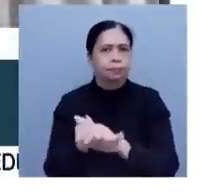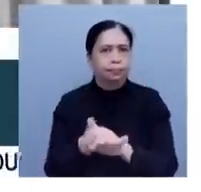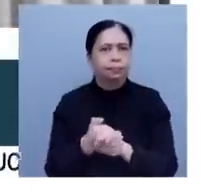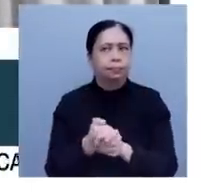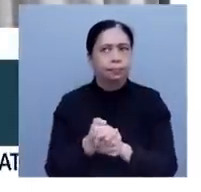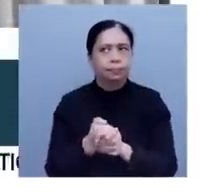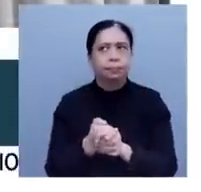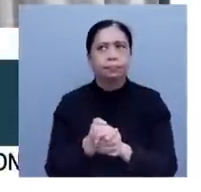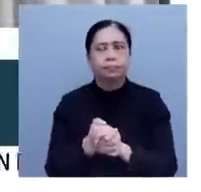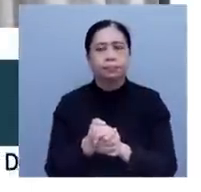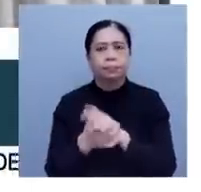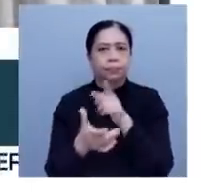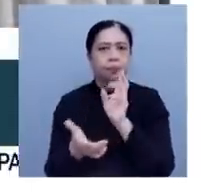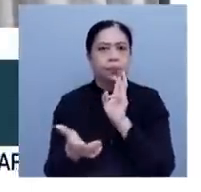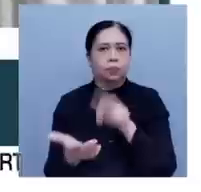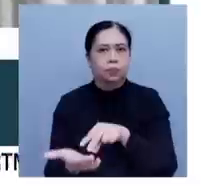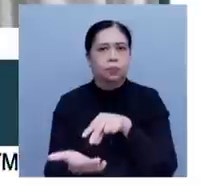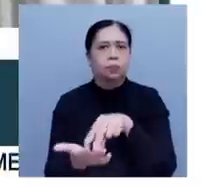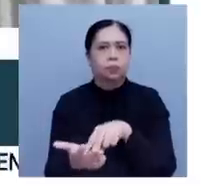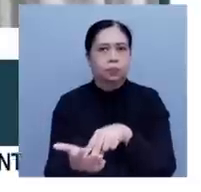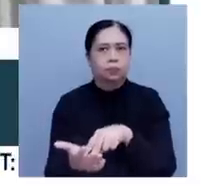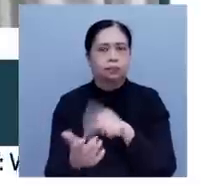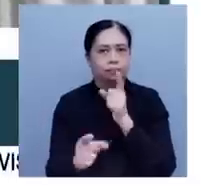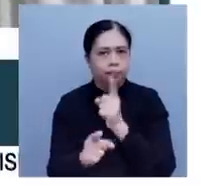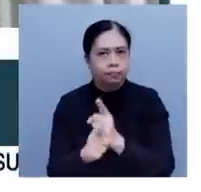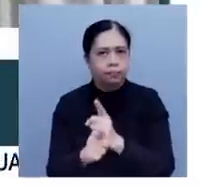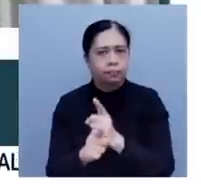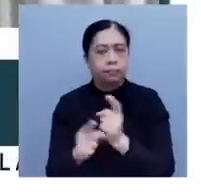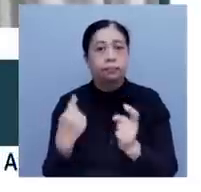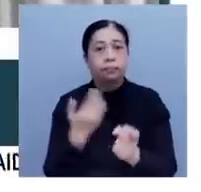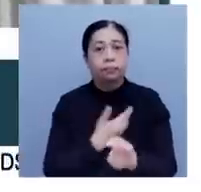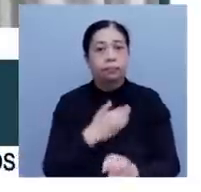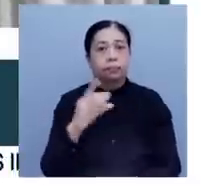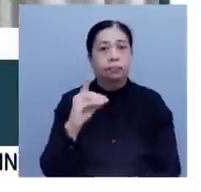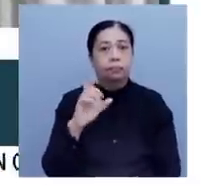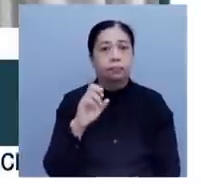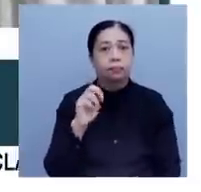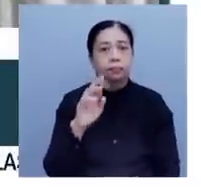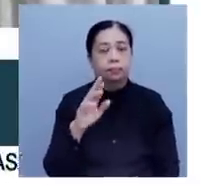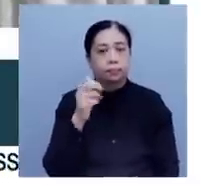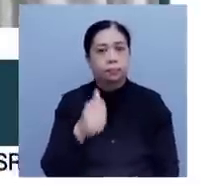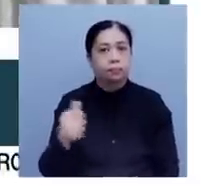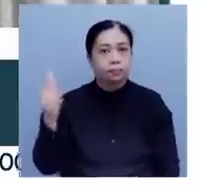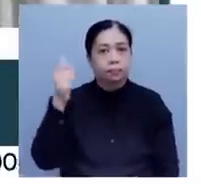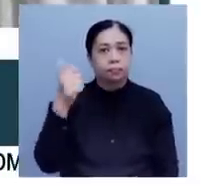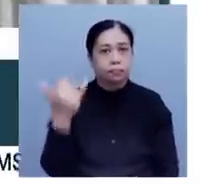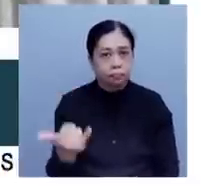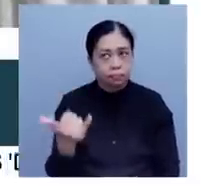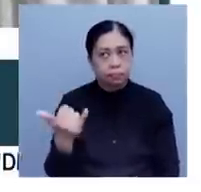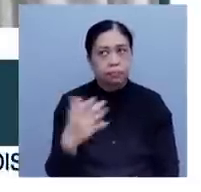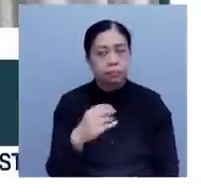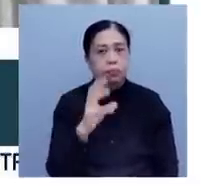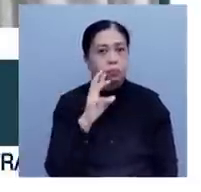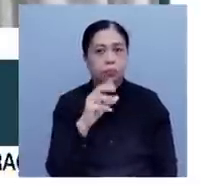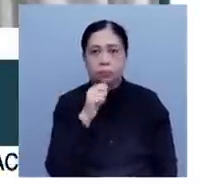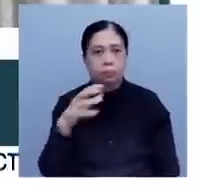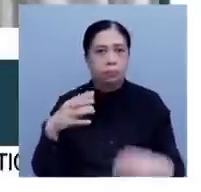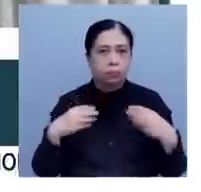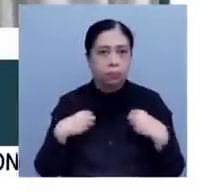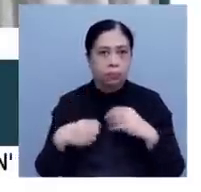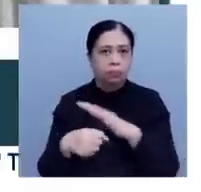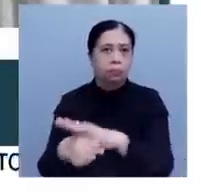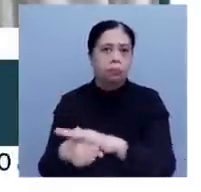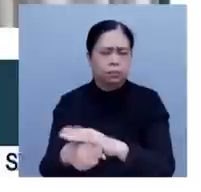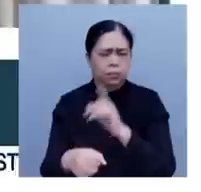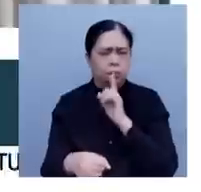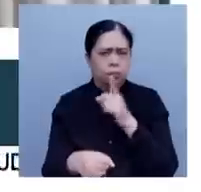na tatayo ng matuwid ang ating DENR Secretary ngayon at hindi siya papayag sa mga pressures. I'm